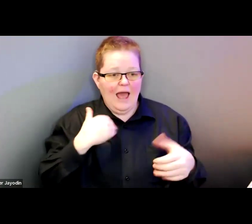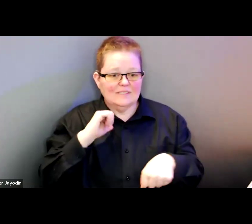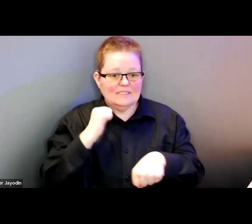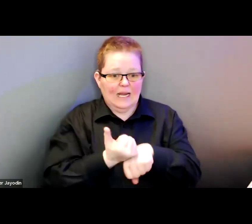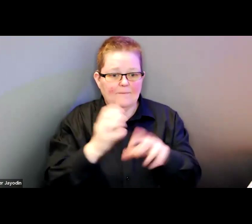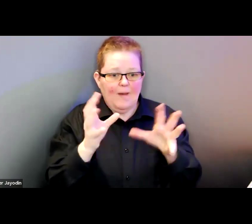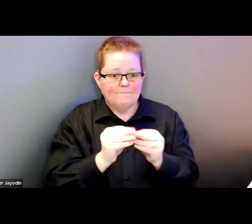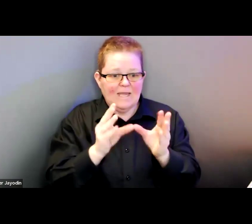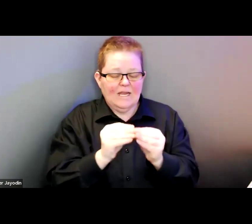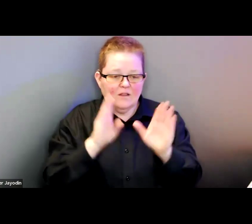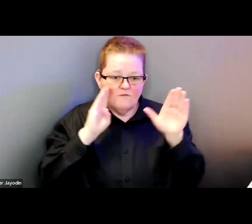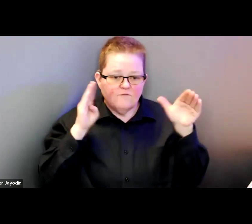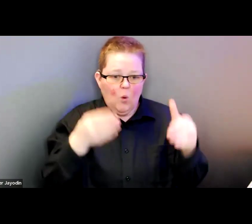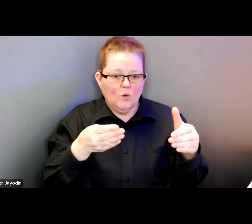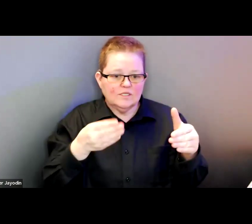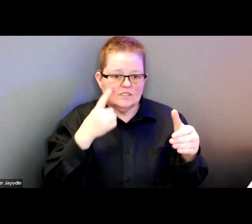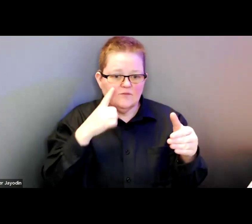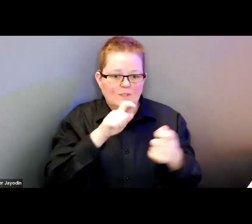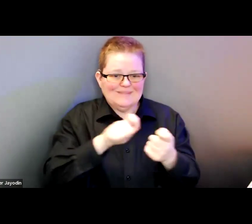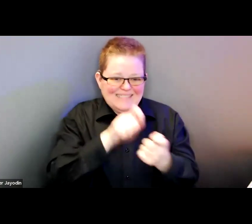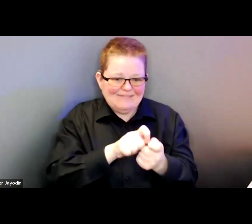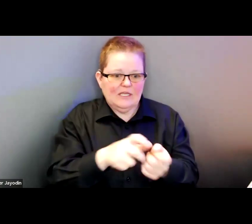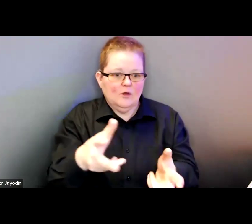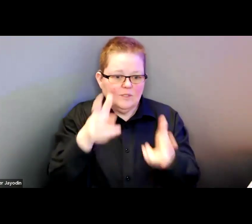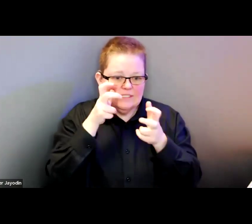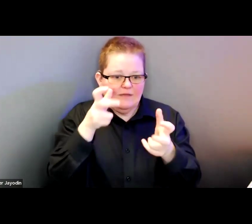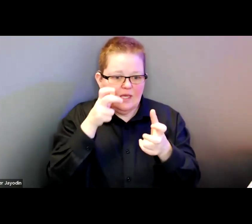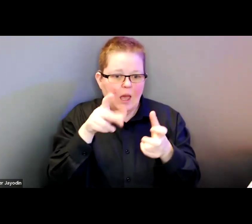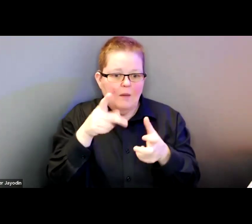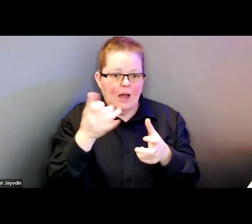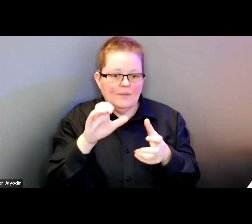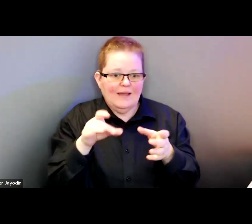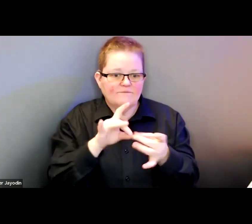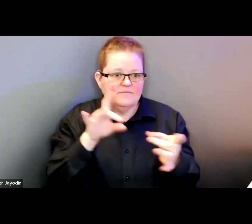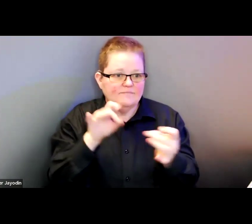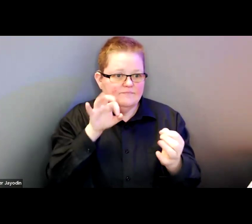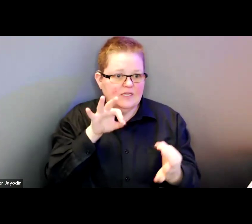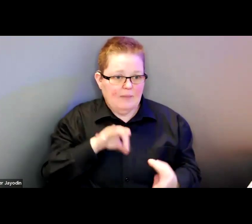that's specifically focused to receiving public feedback and engaging with folks?